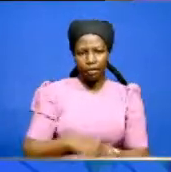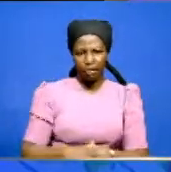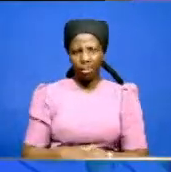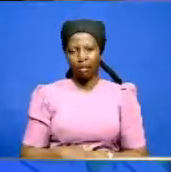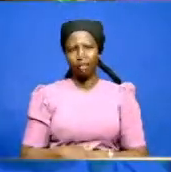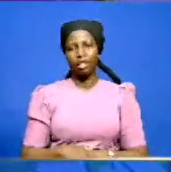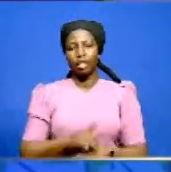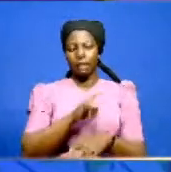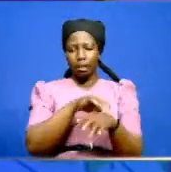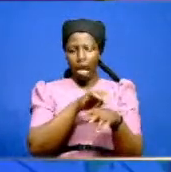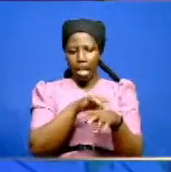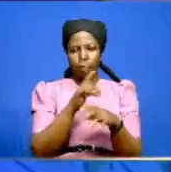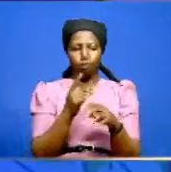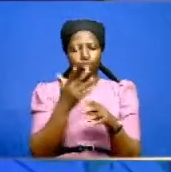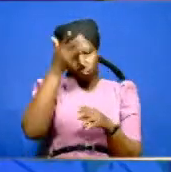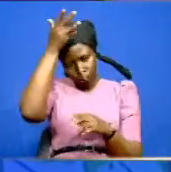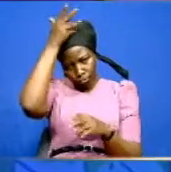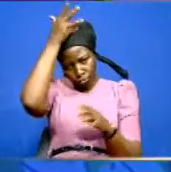As we were getting out of